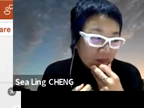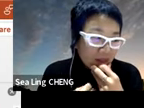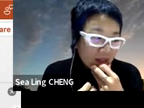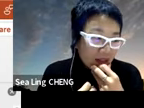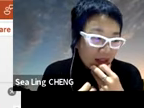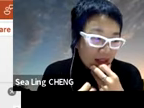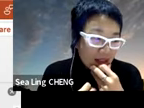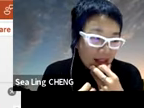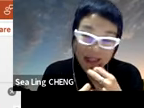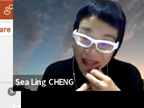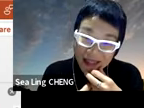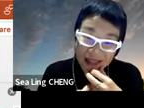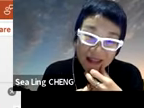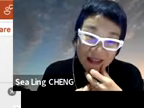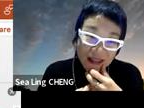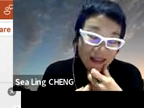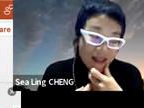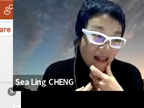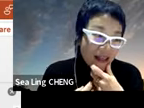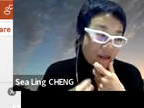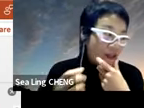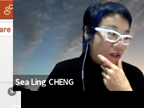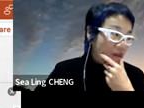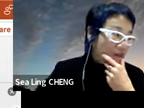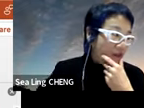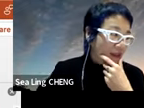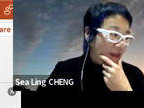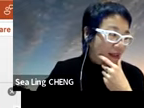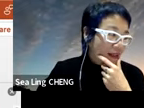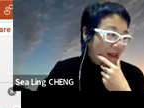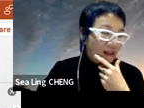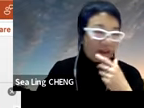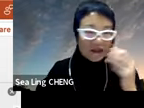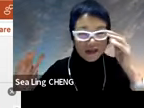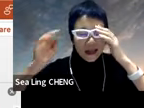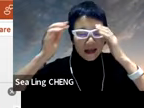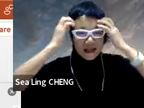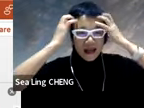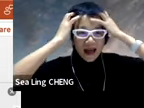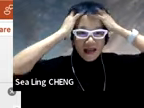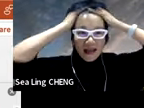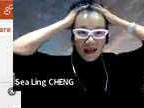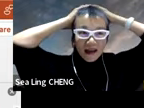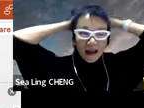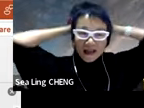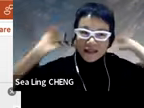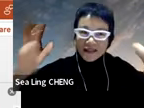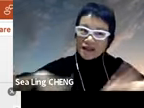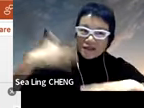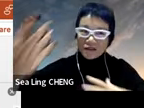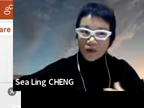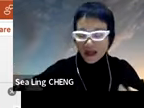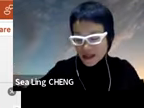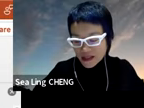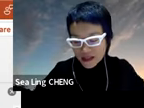colonialism and its legacy in the region. So I